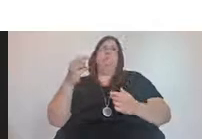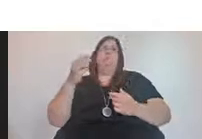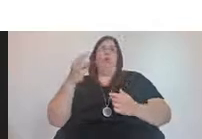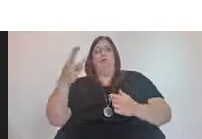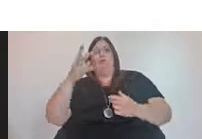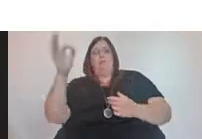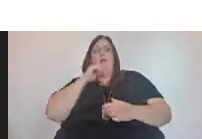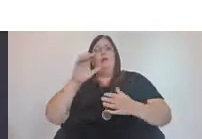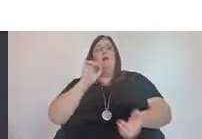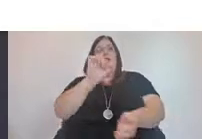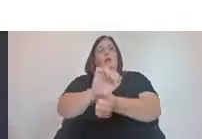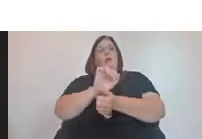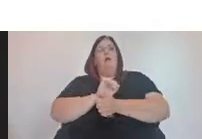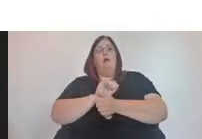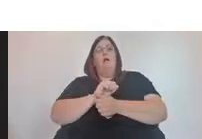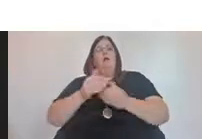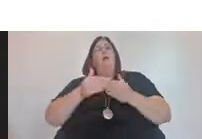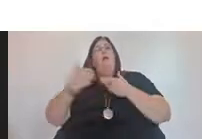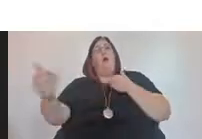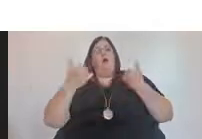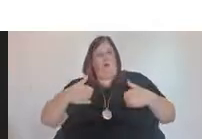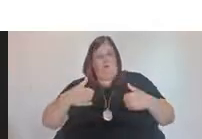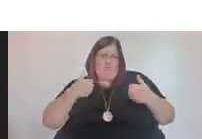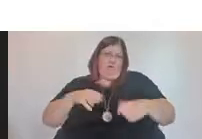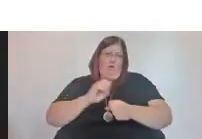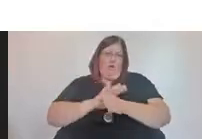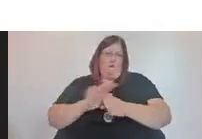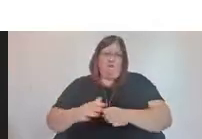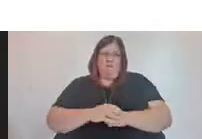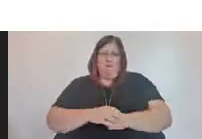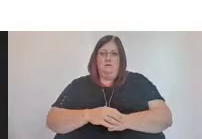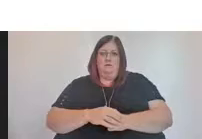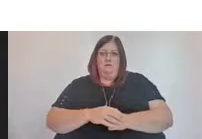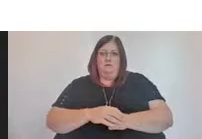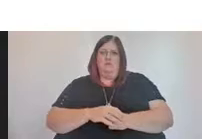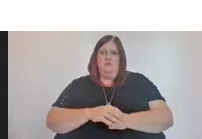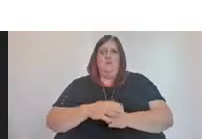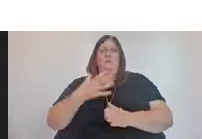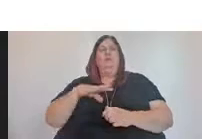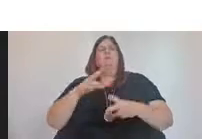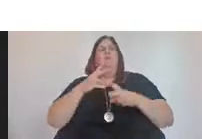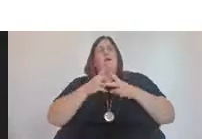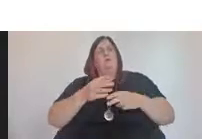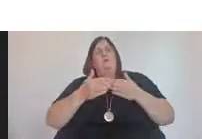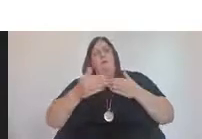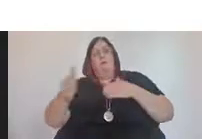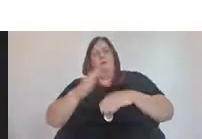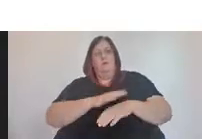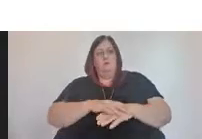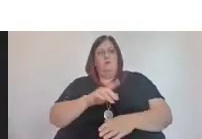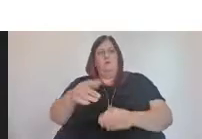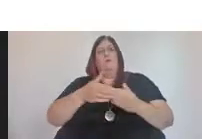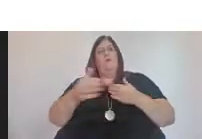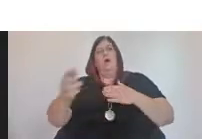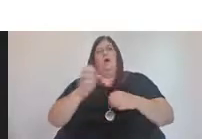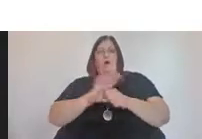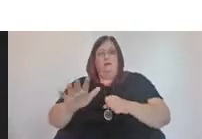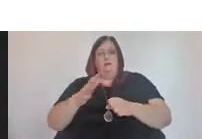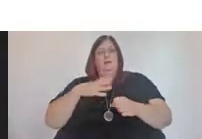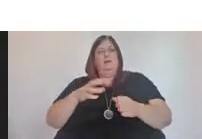and will have some fairly serious things wrong with them that need attending to in the long term. So the long COVID clinic is very much about